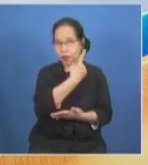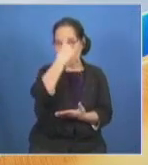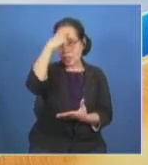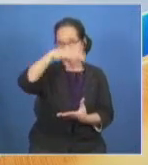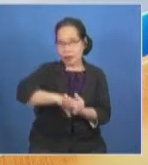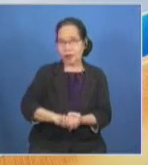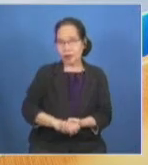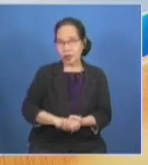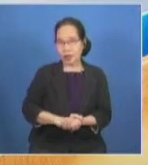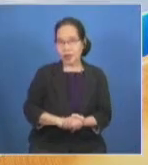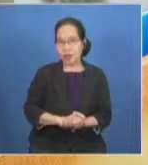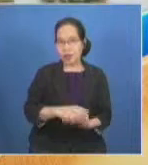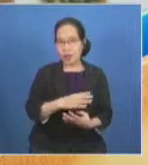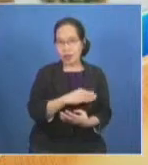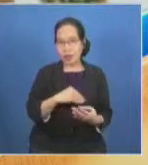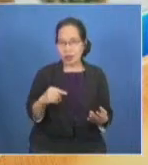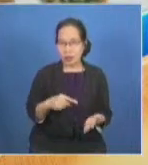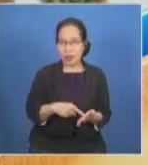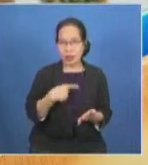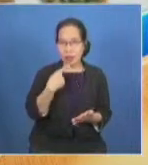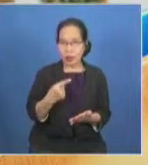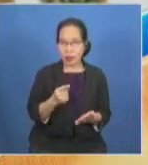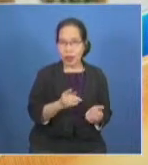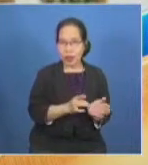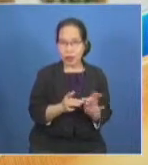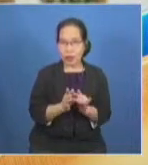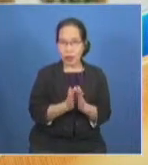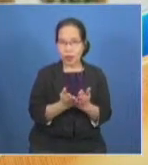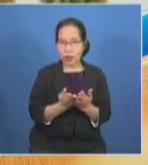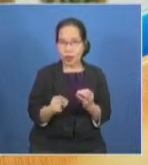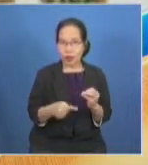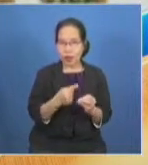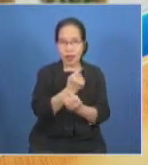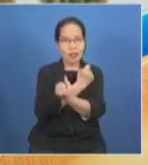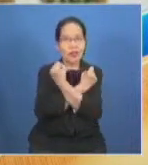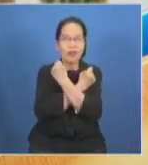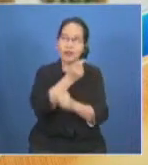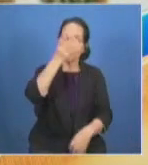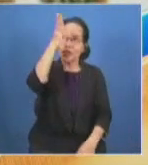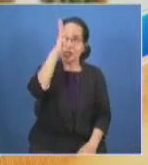ito pong sinasabi ng Biblia tungkol sa pag-ibig sa Diyos.